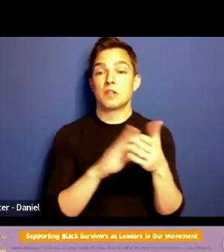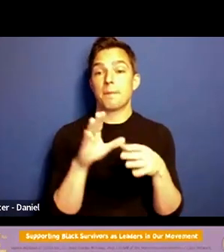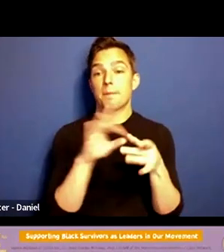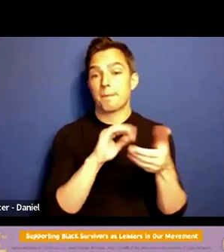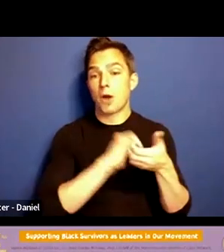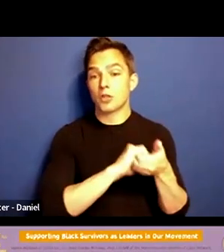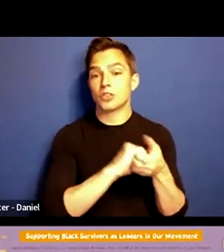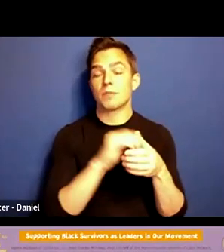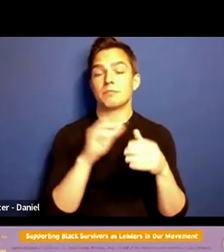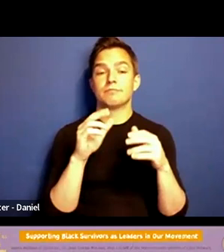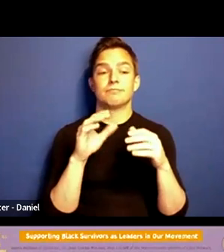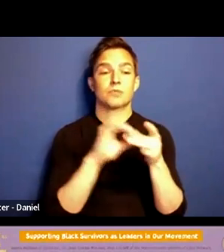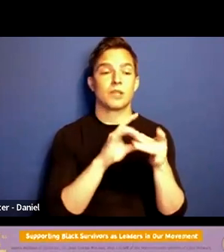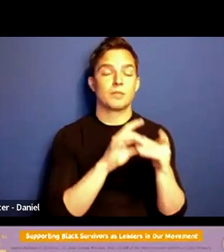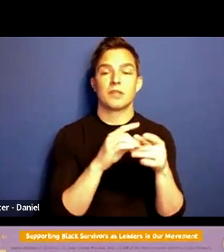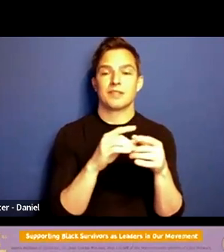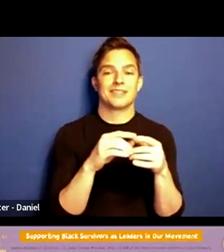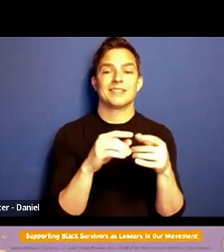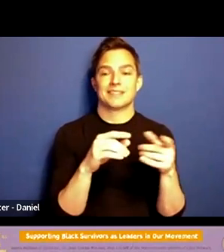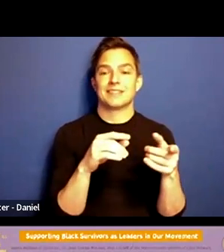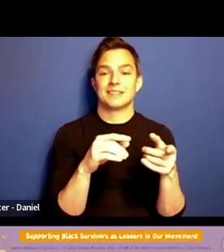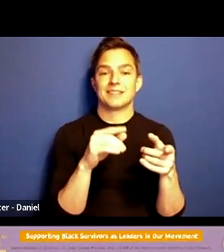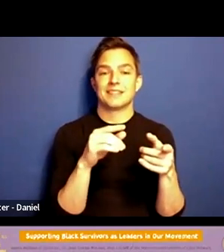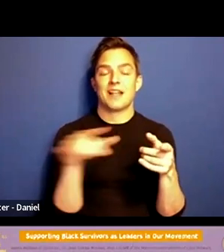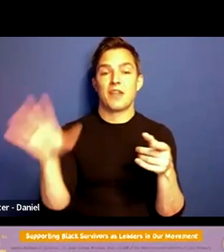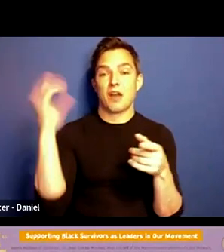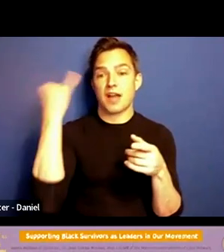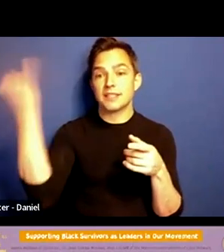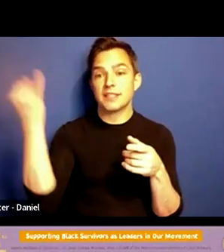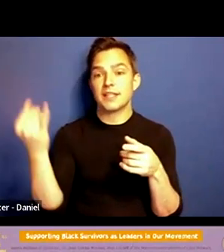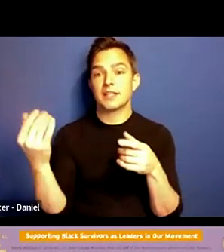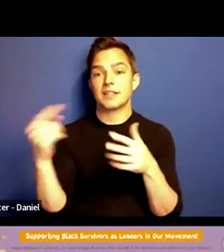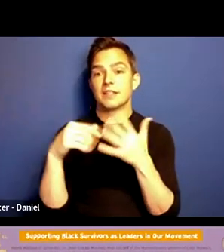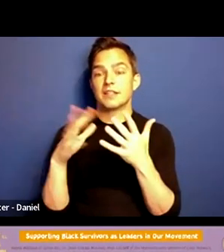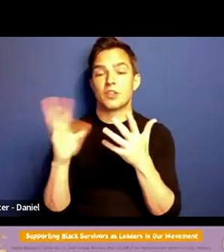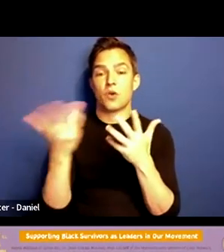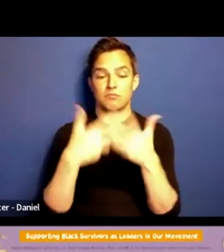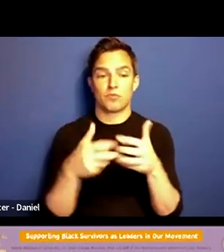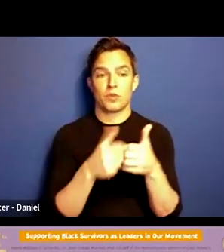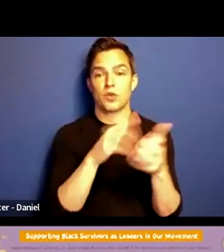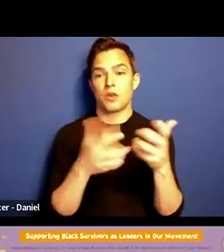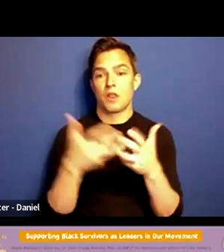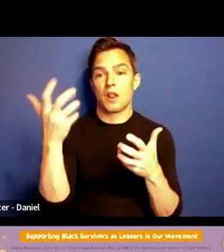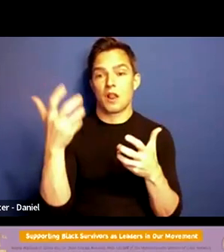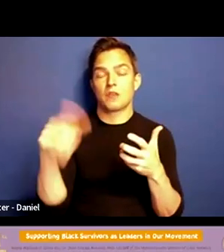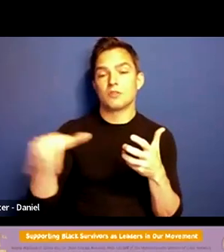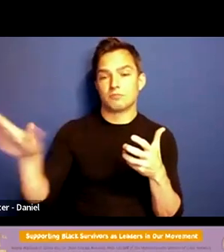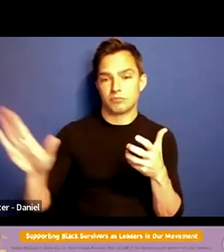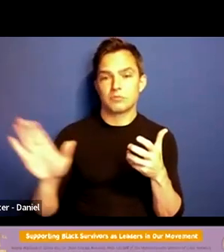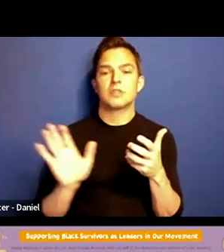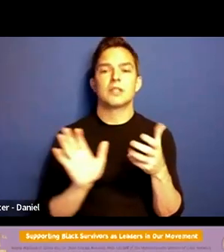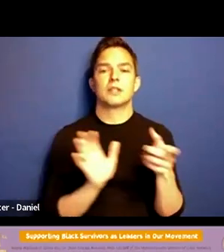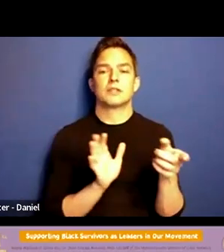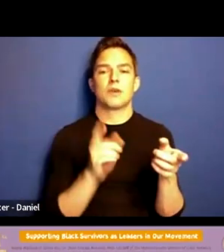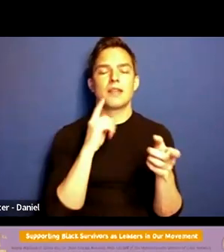simply because their values and ideologies do not align with who you are as a person and what you're trying to do. So I think that